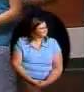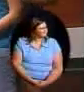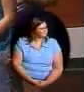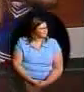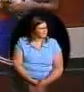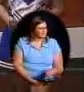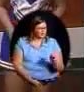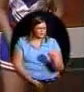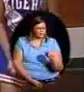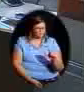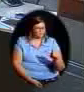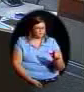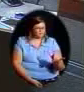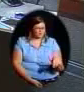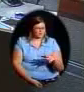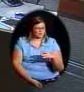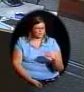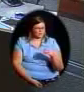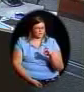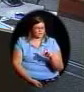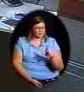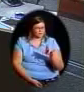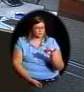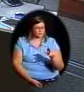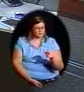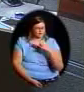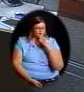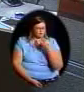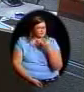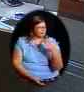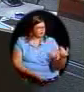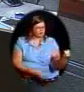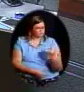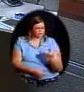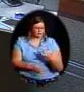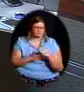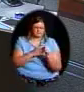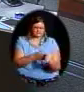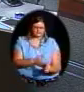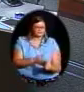Molly and Aaron, on behalf of the board, thank you for coming this evening to lead us in the Pledge of Allegiance.